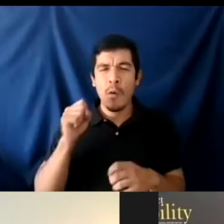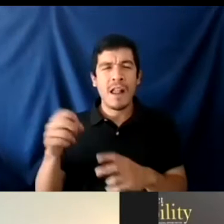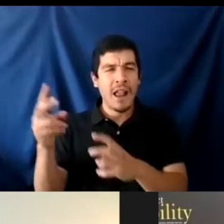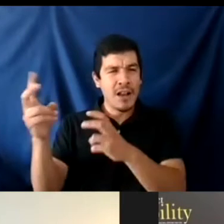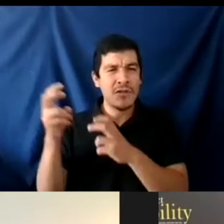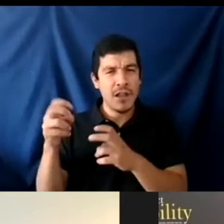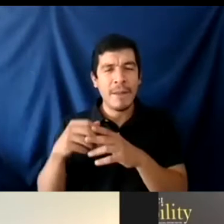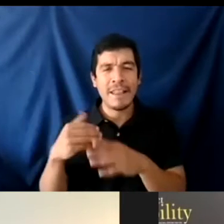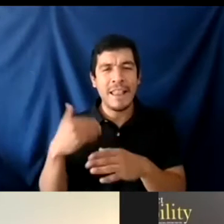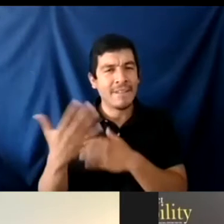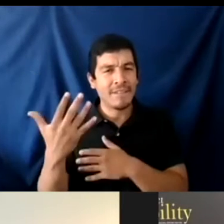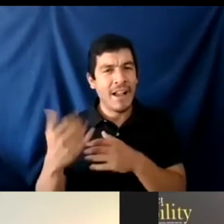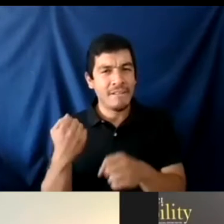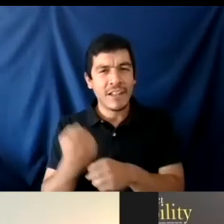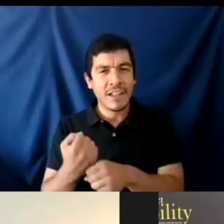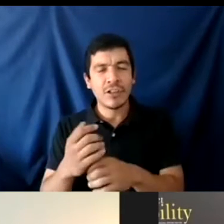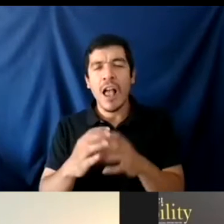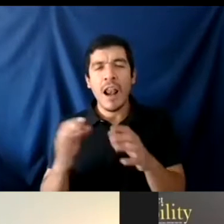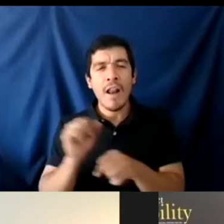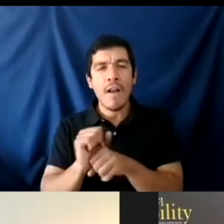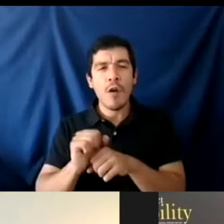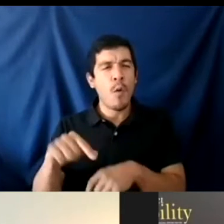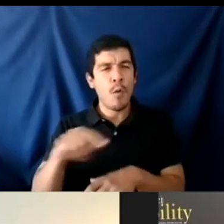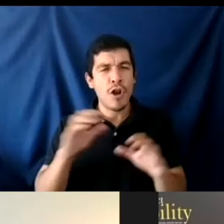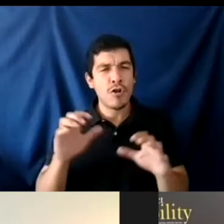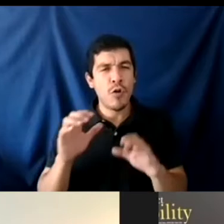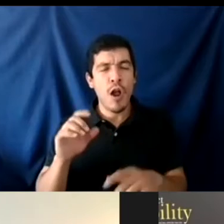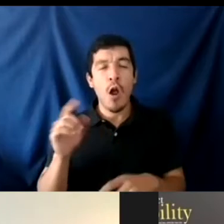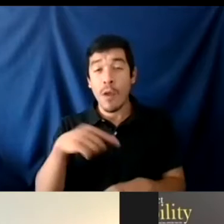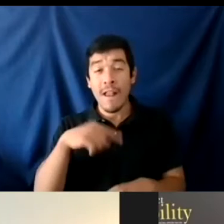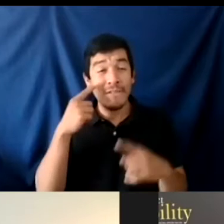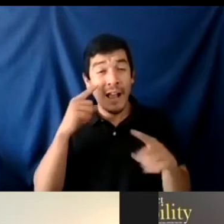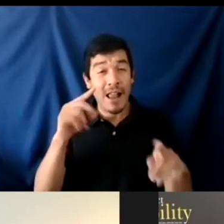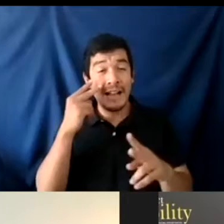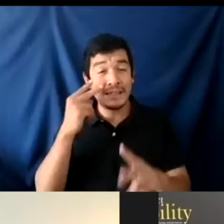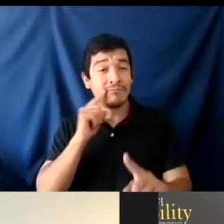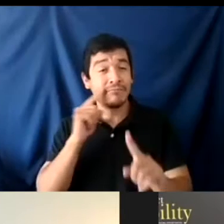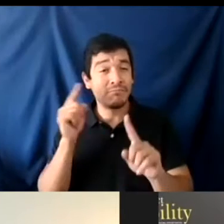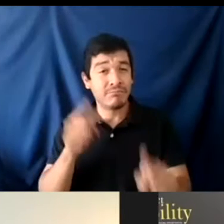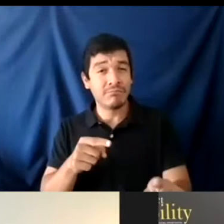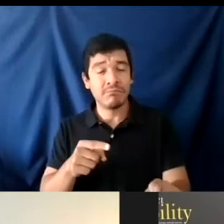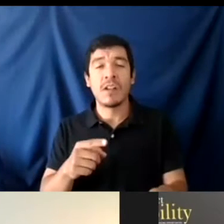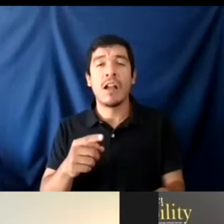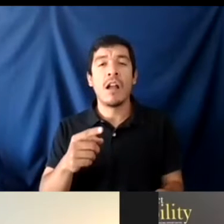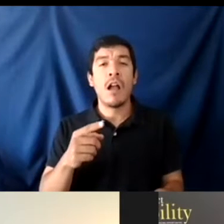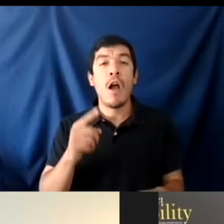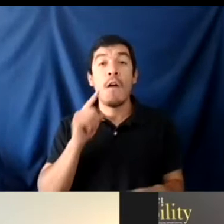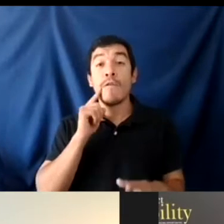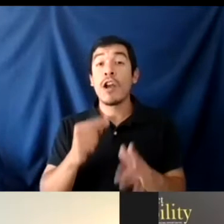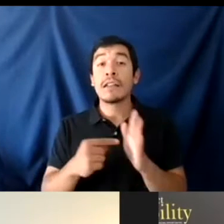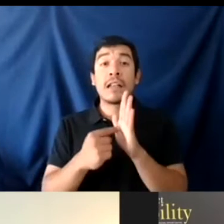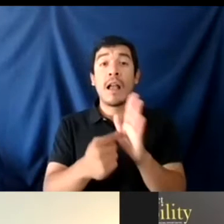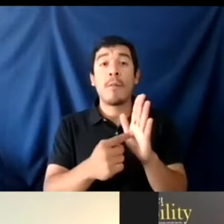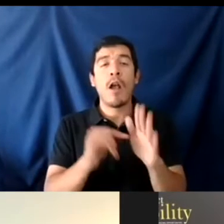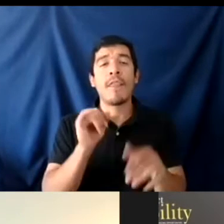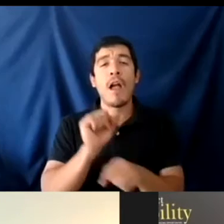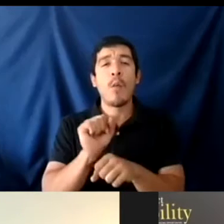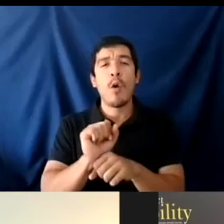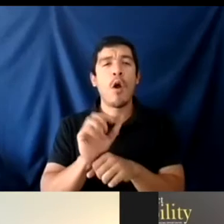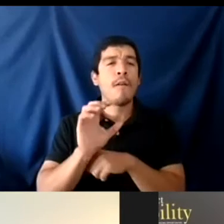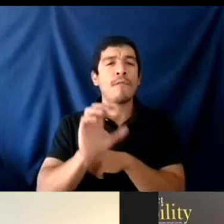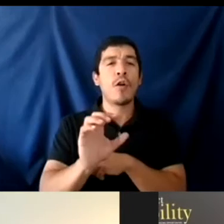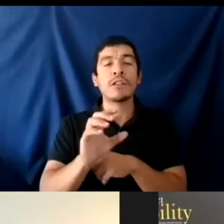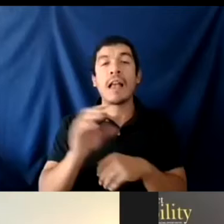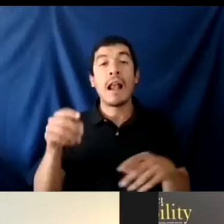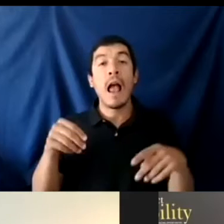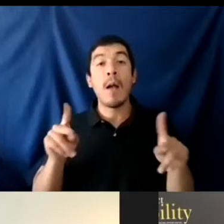been doing on that. Results are finally starting to be seen. For example, the Workforce Innovation and Opportunity Act, which is $17 billion